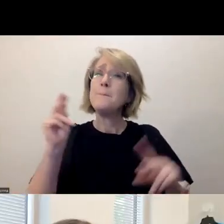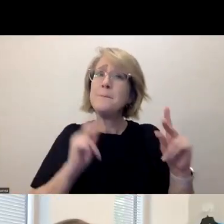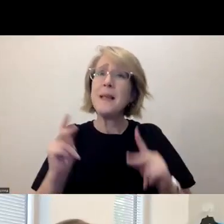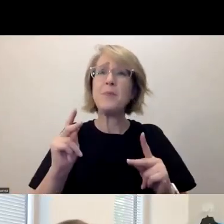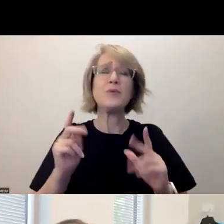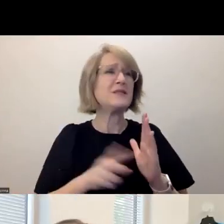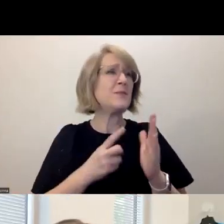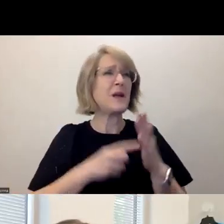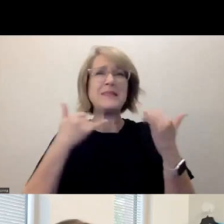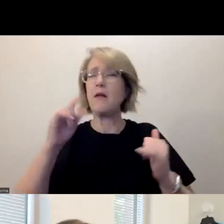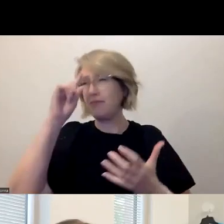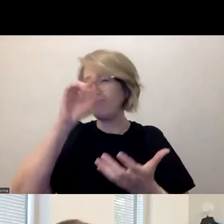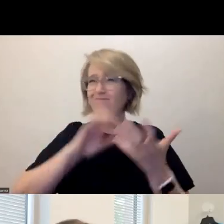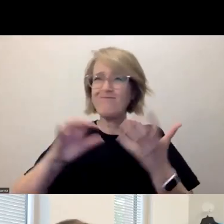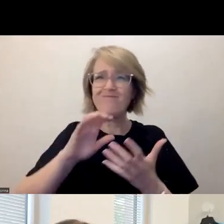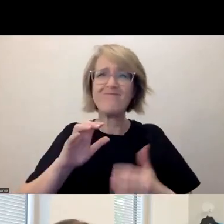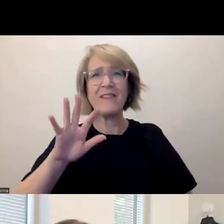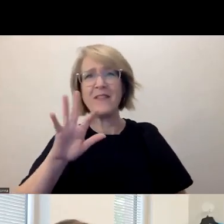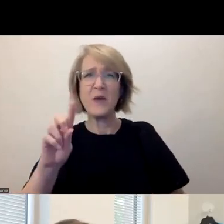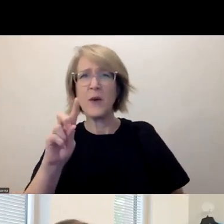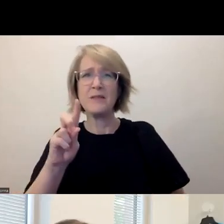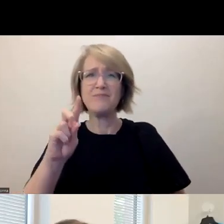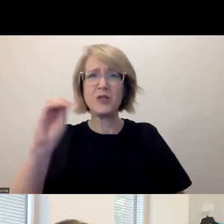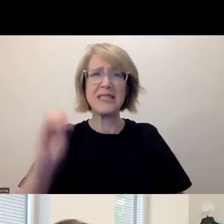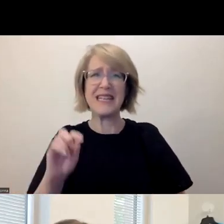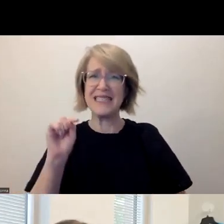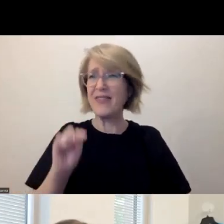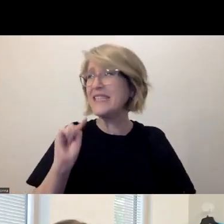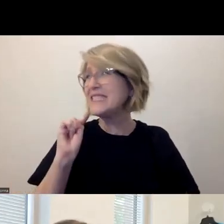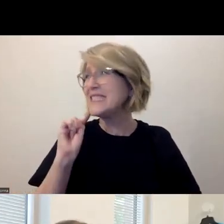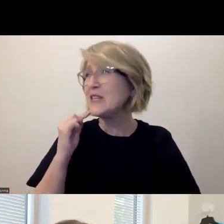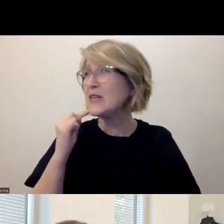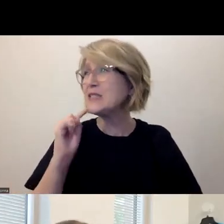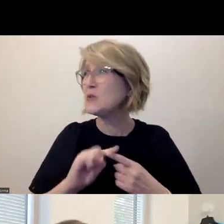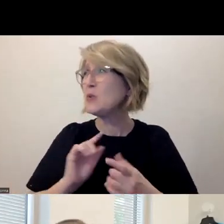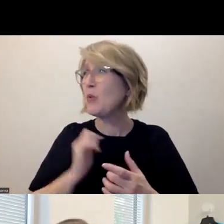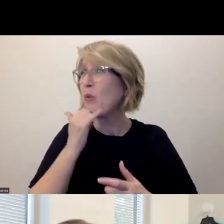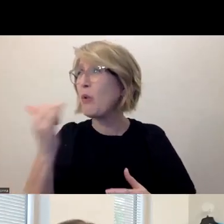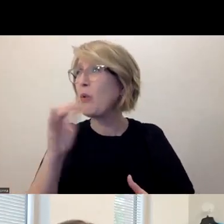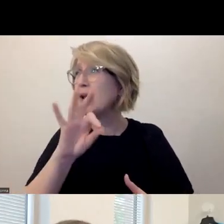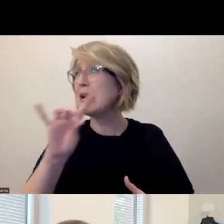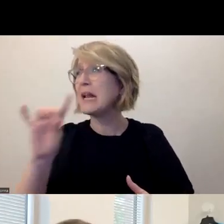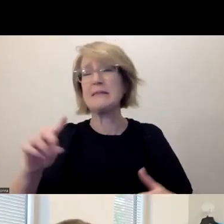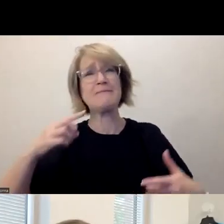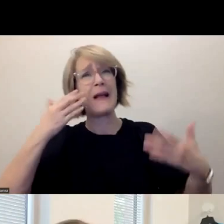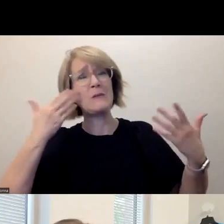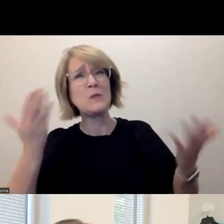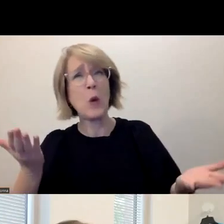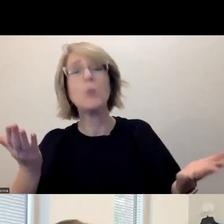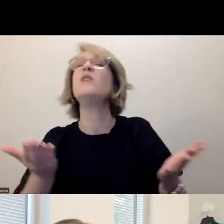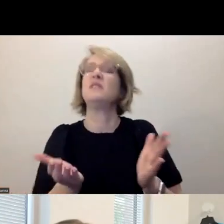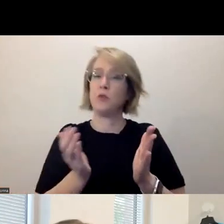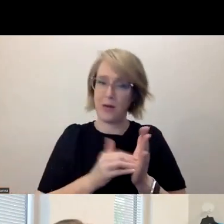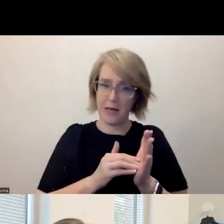enough. 51% don't know when a situation is serious enough to contact 988. So again, just more fuel